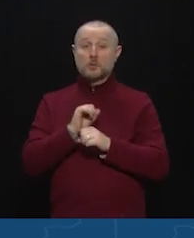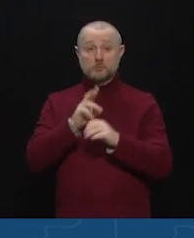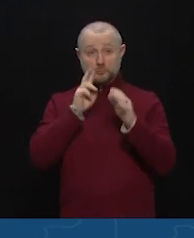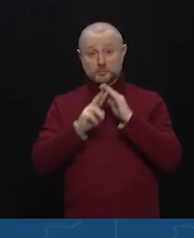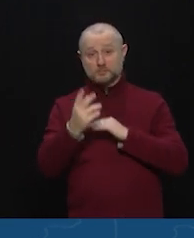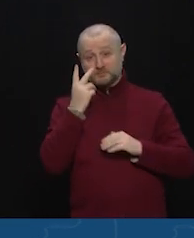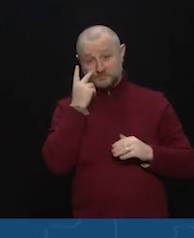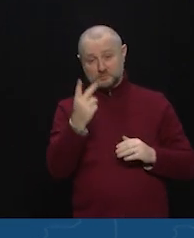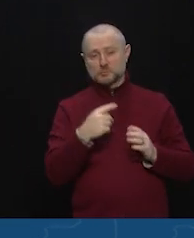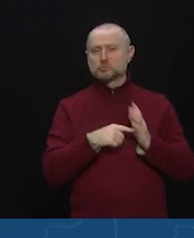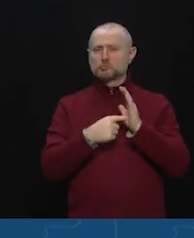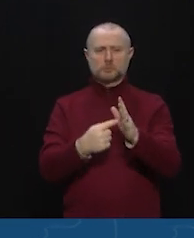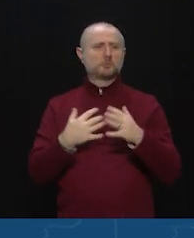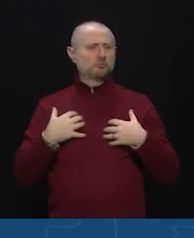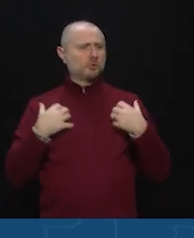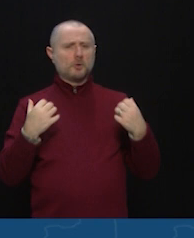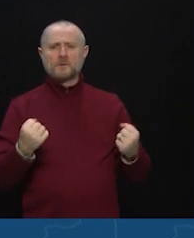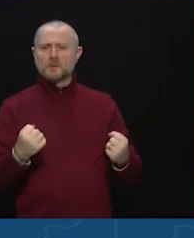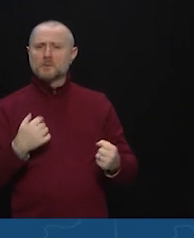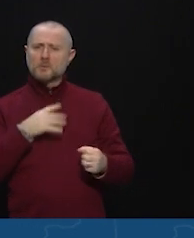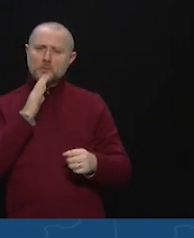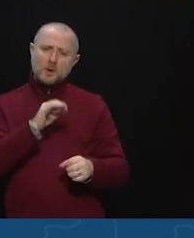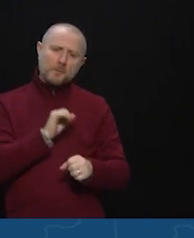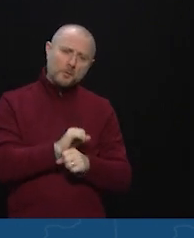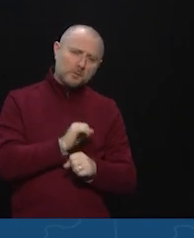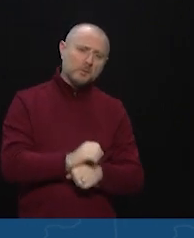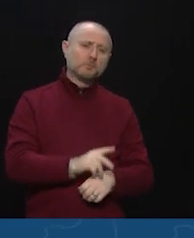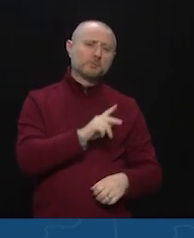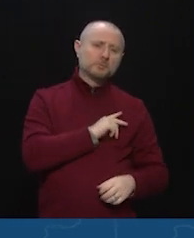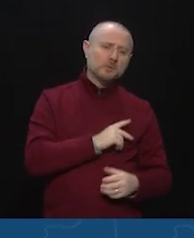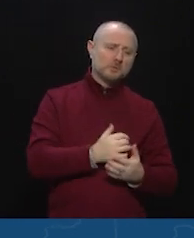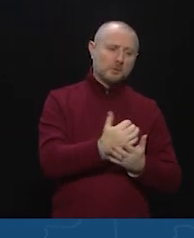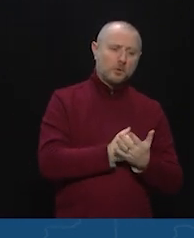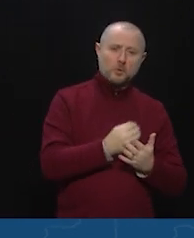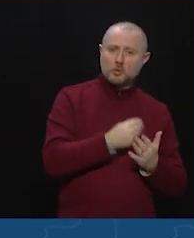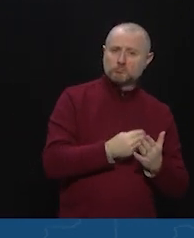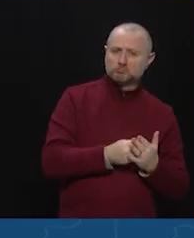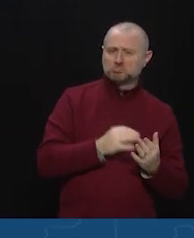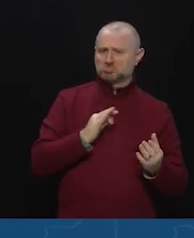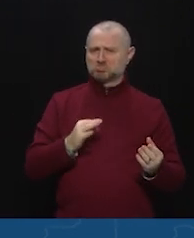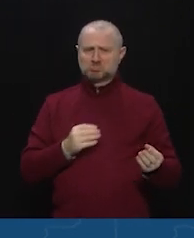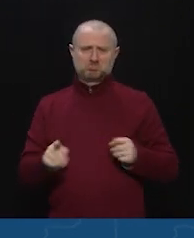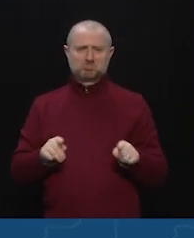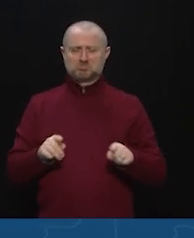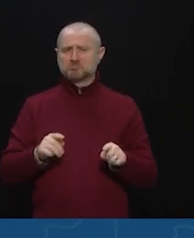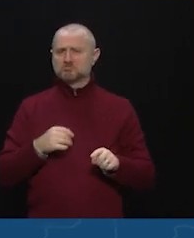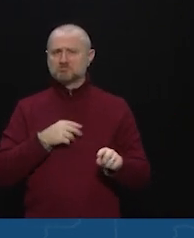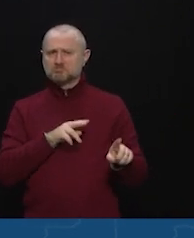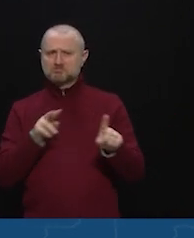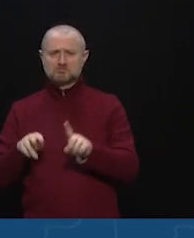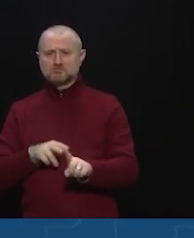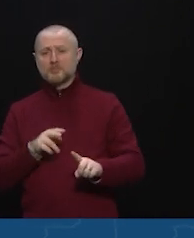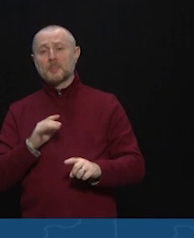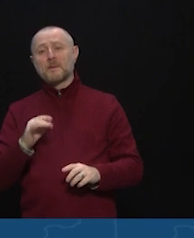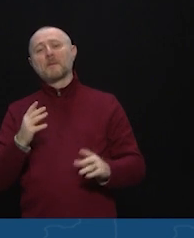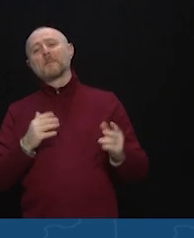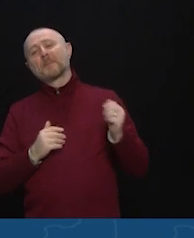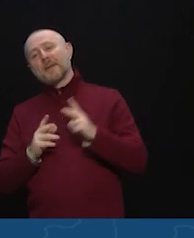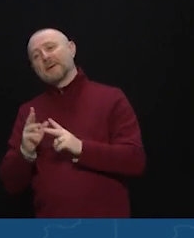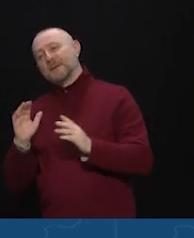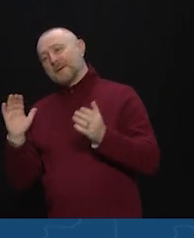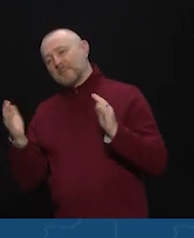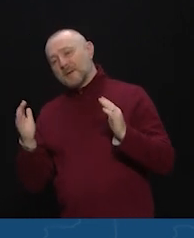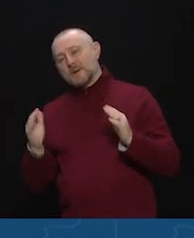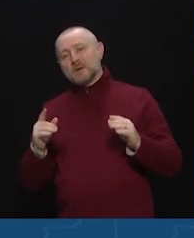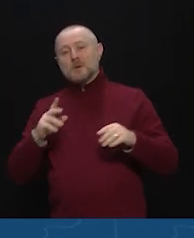recovery, both in employment, personal income, and wages, returning to more of a